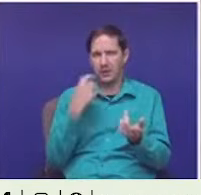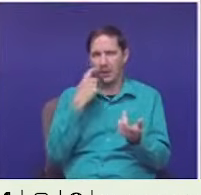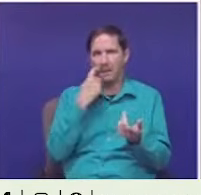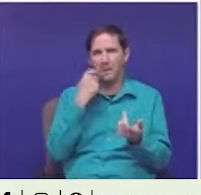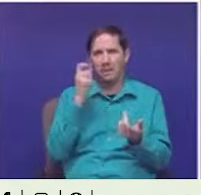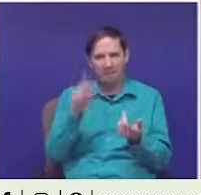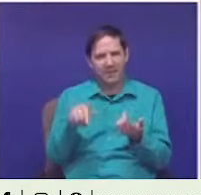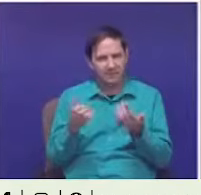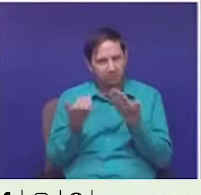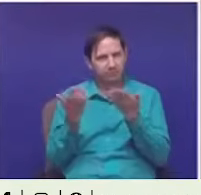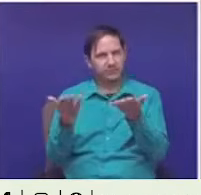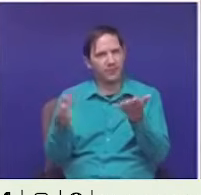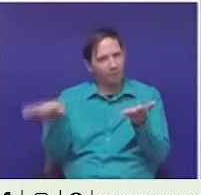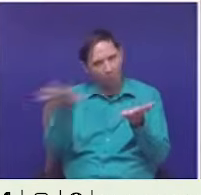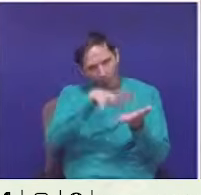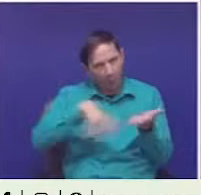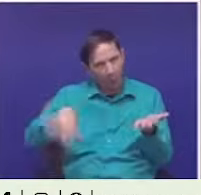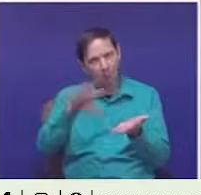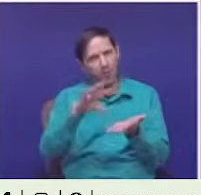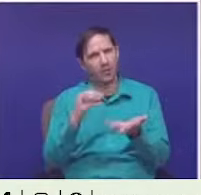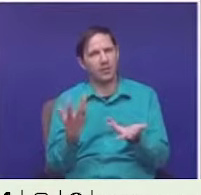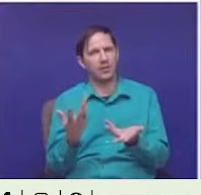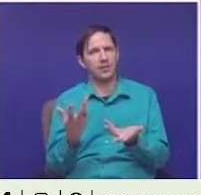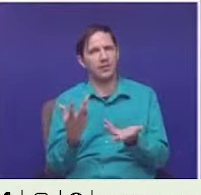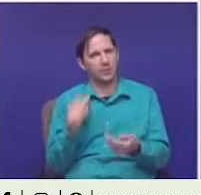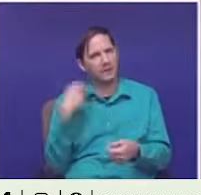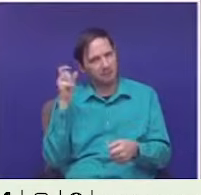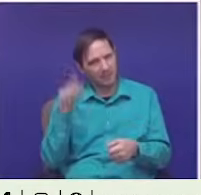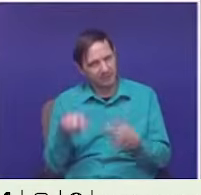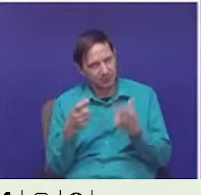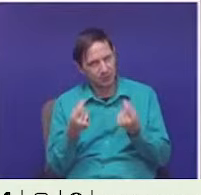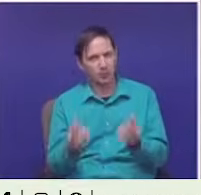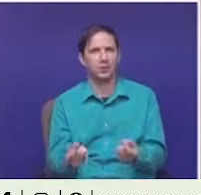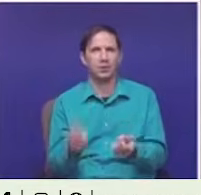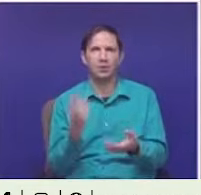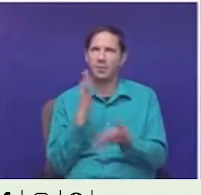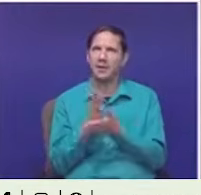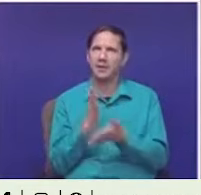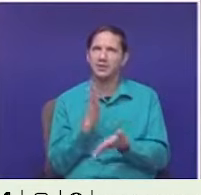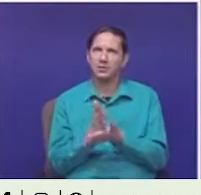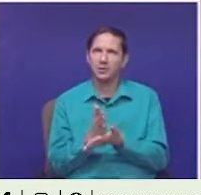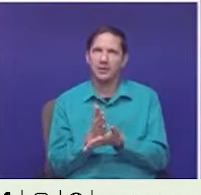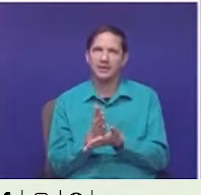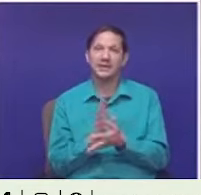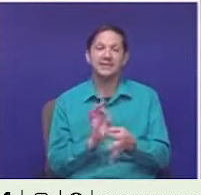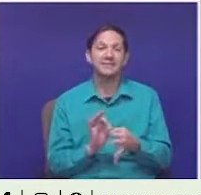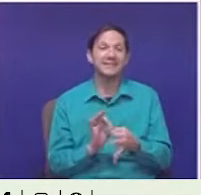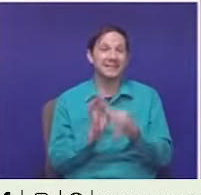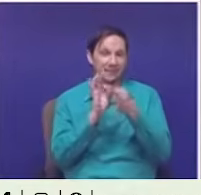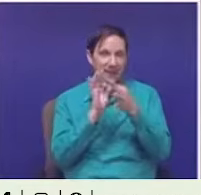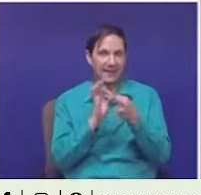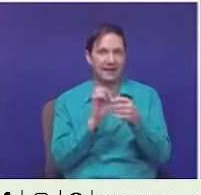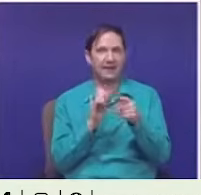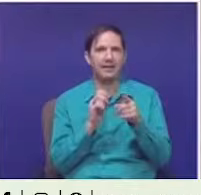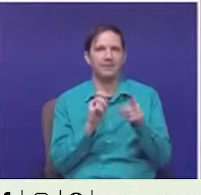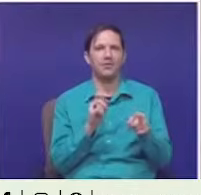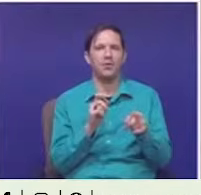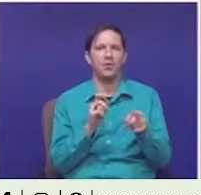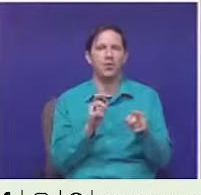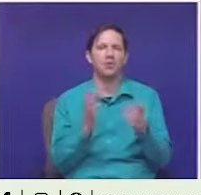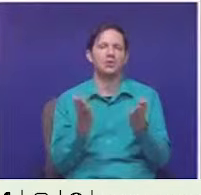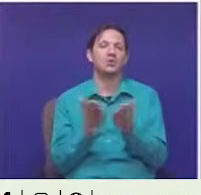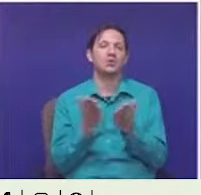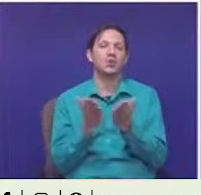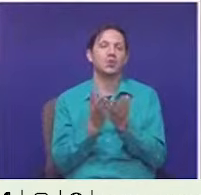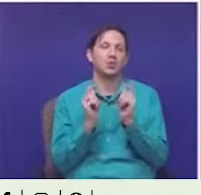children and not the other. We simply have to do it. We have to make sure that, particularly as you said, when I was talking about scholar